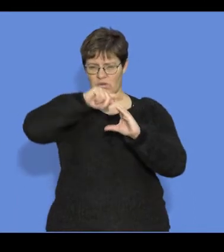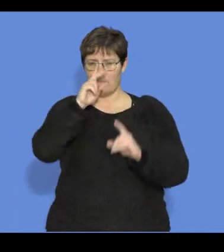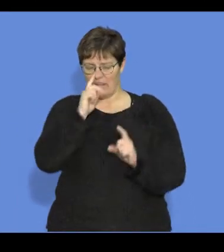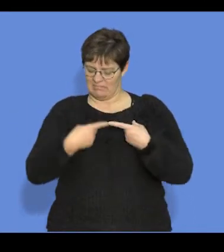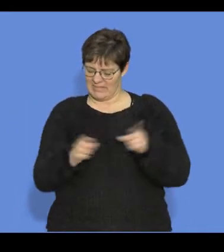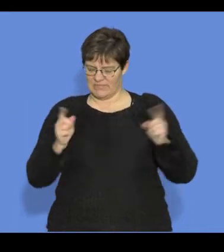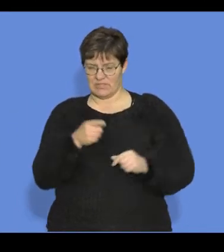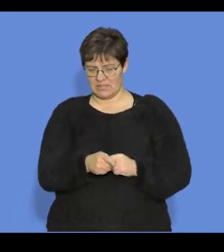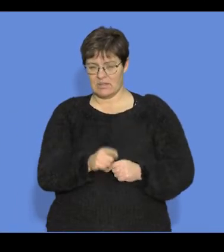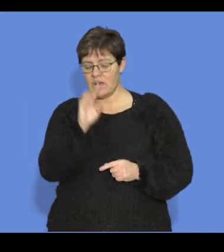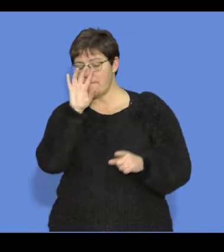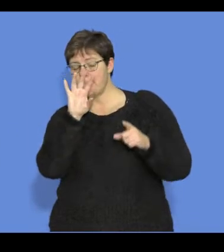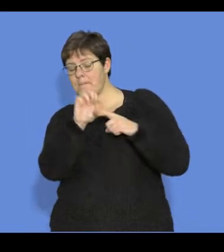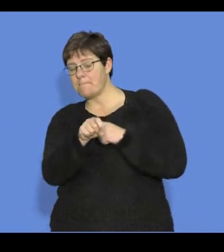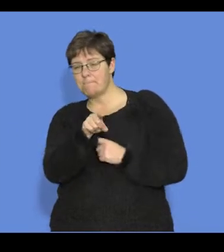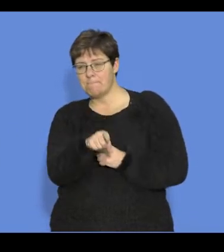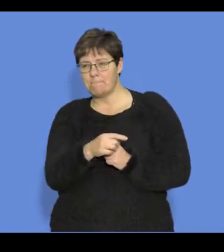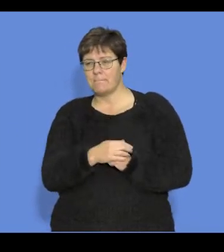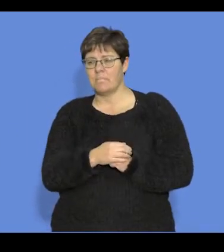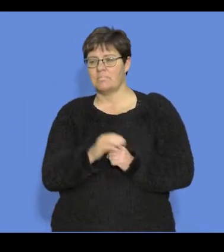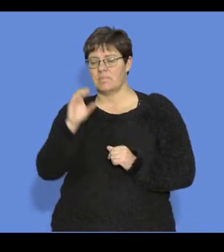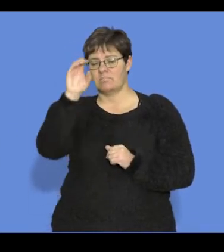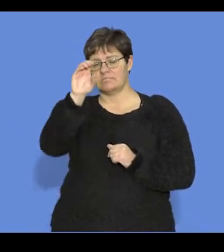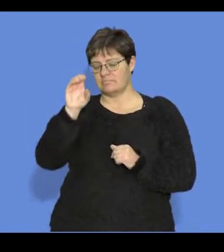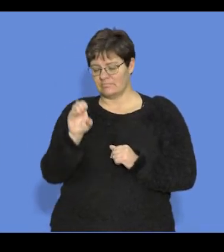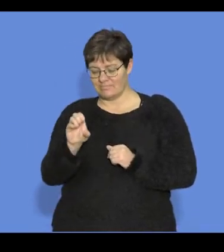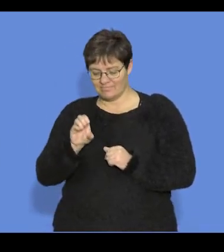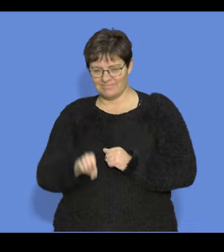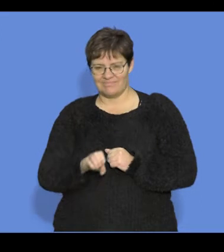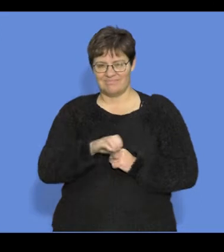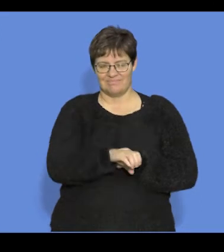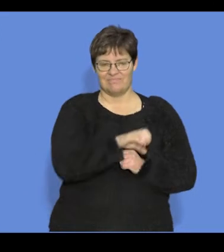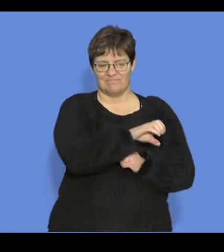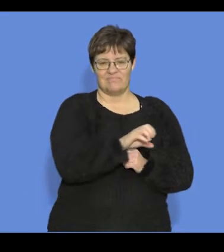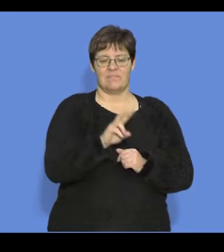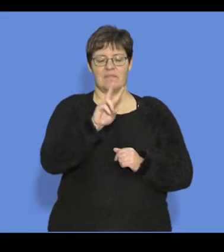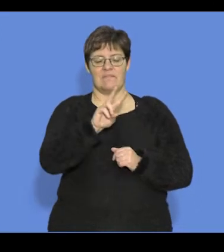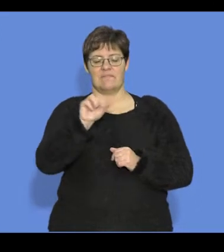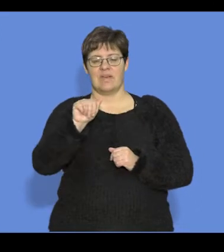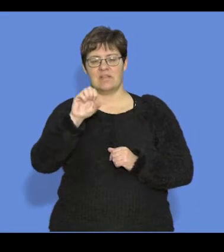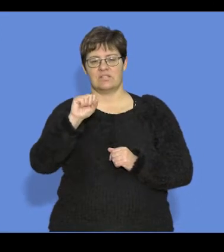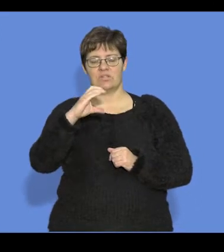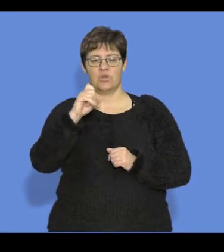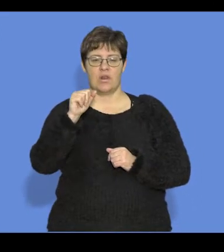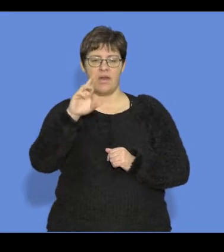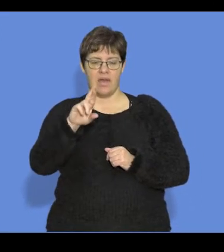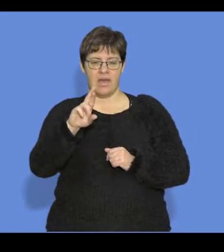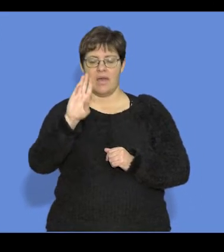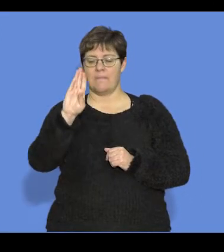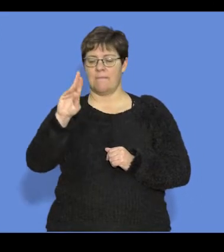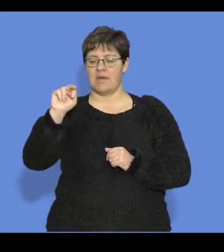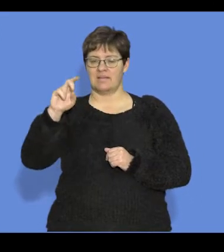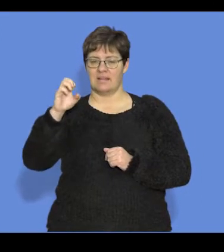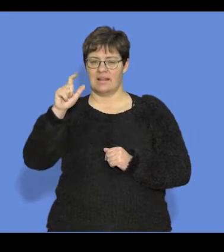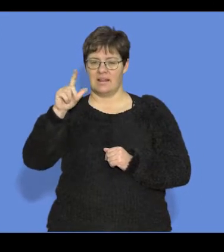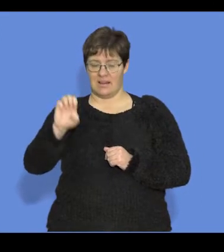most noticeable things are these things, which are the vascular bundles. It still has